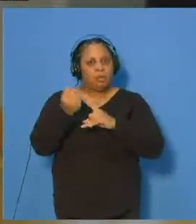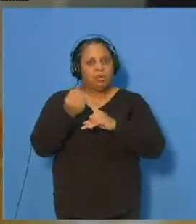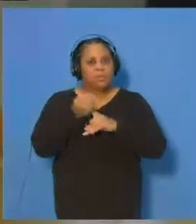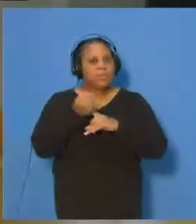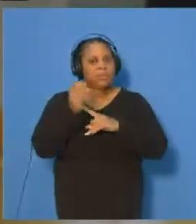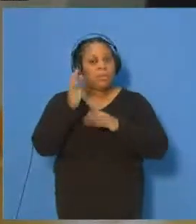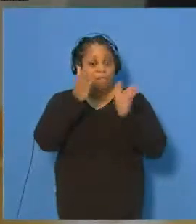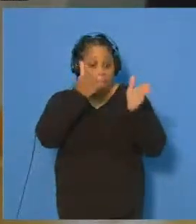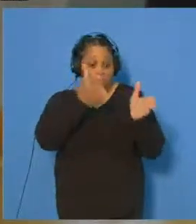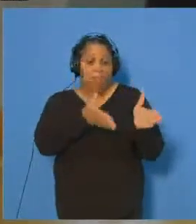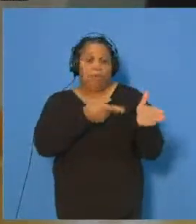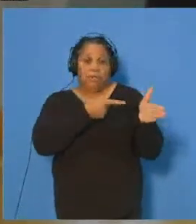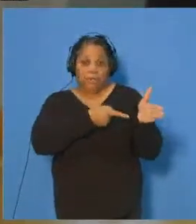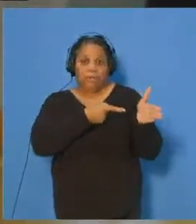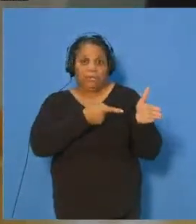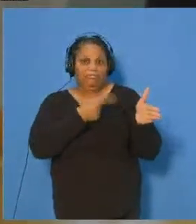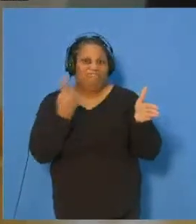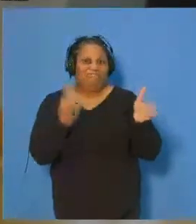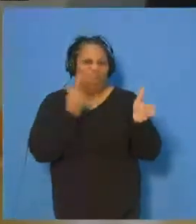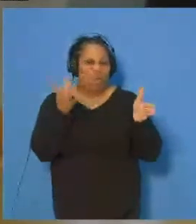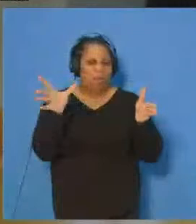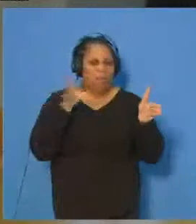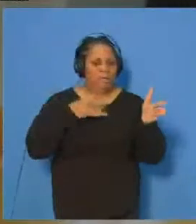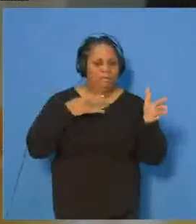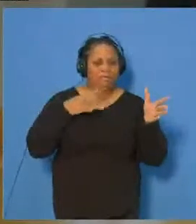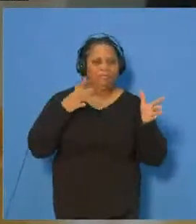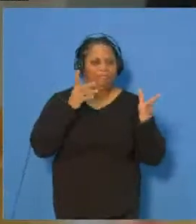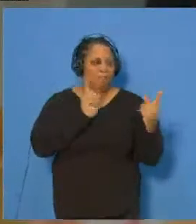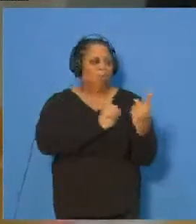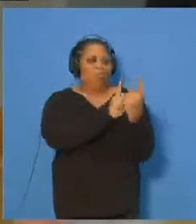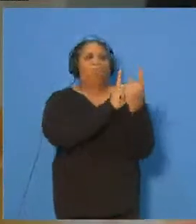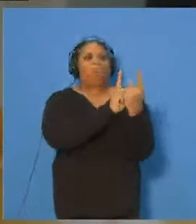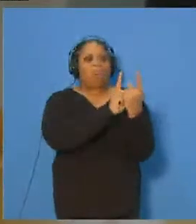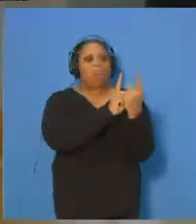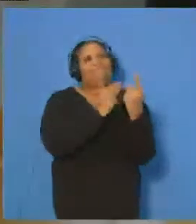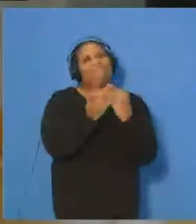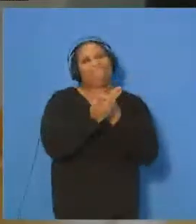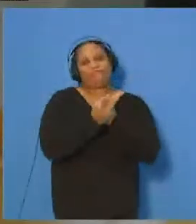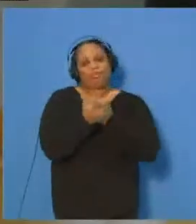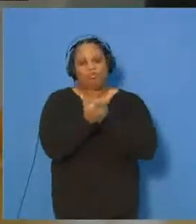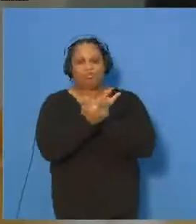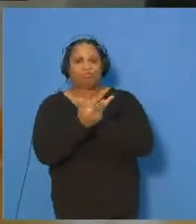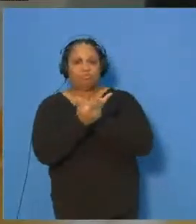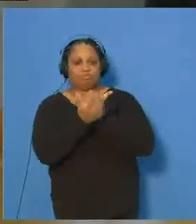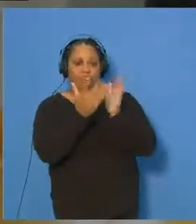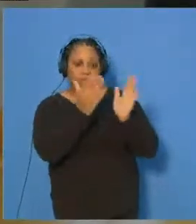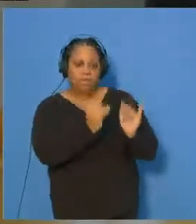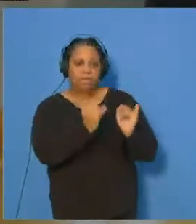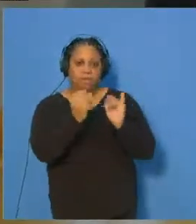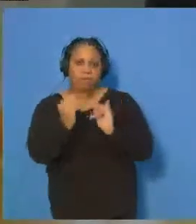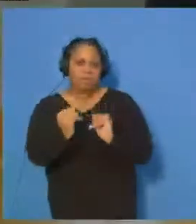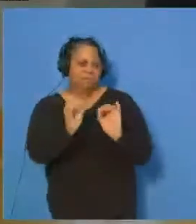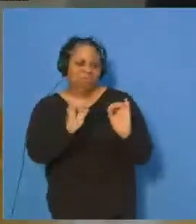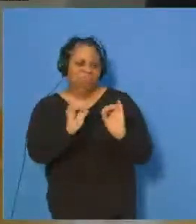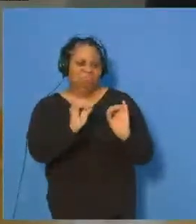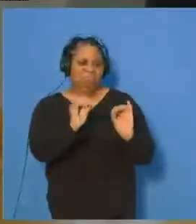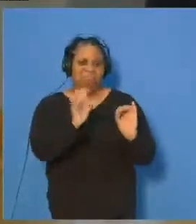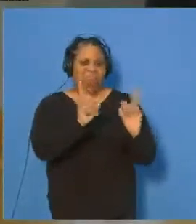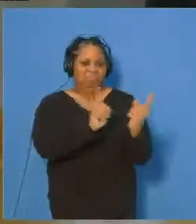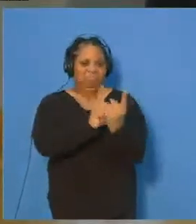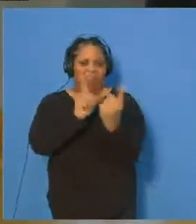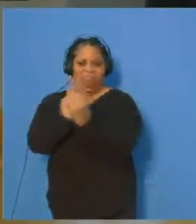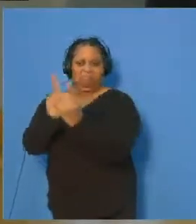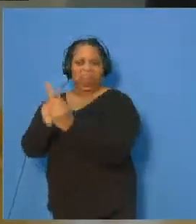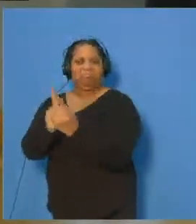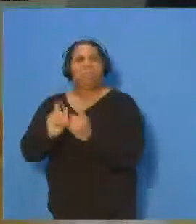particular person may have only been in contact with 2 or 3 other individuals and may have had no contact with, for